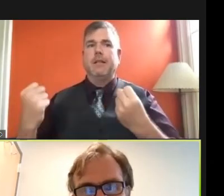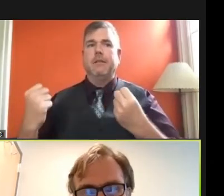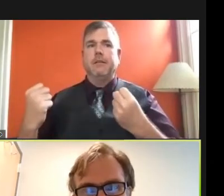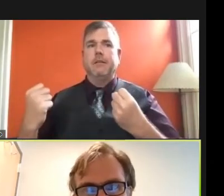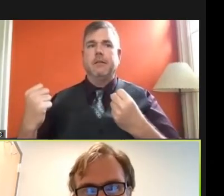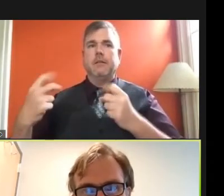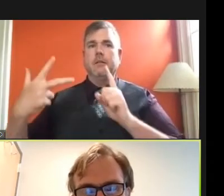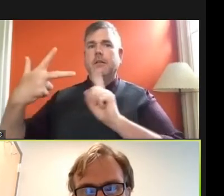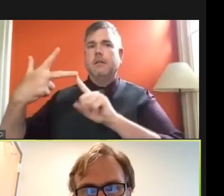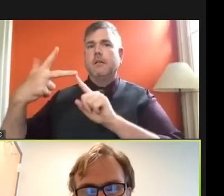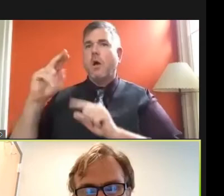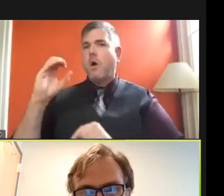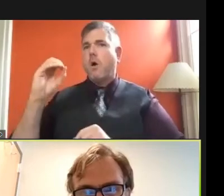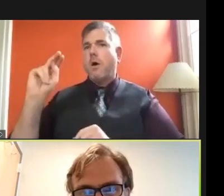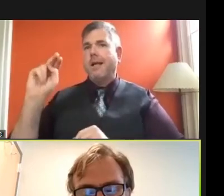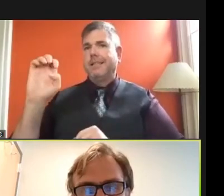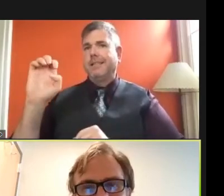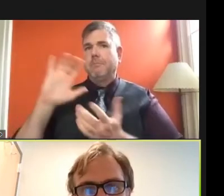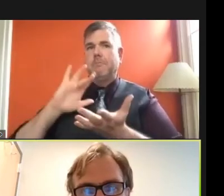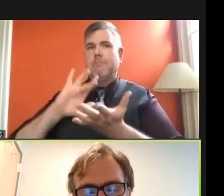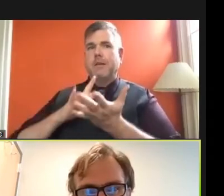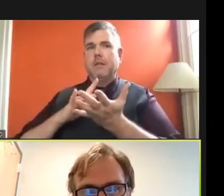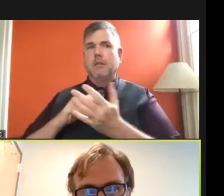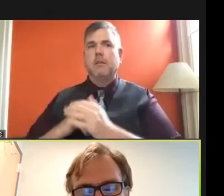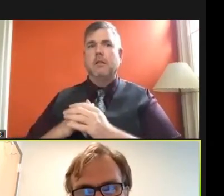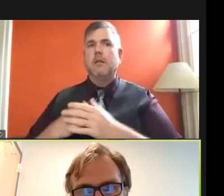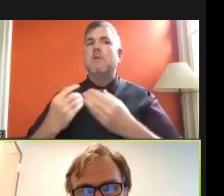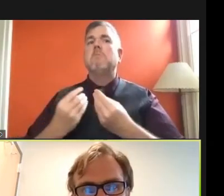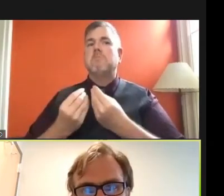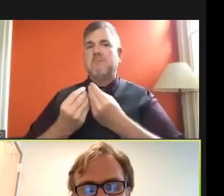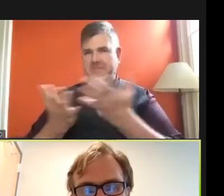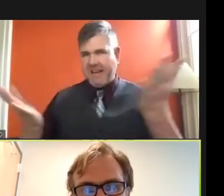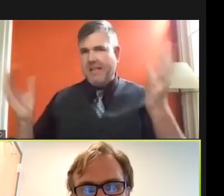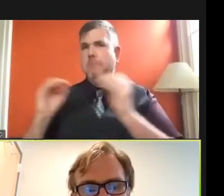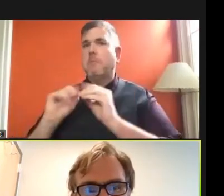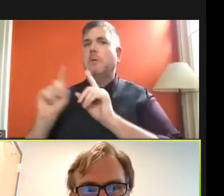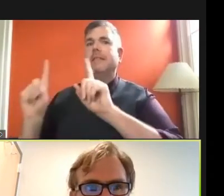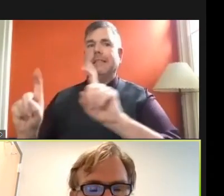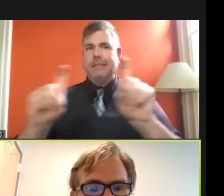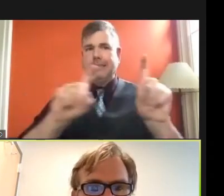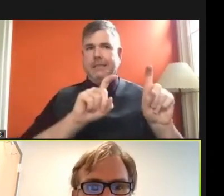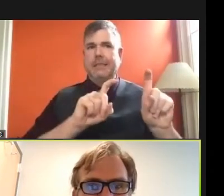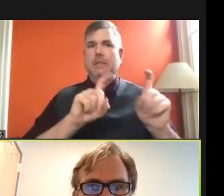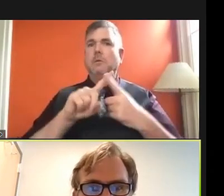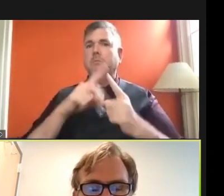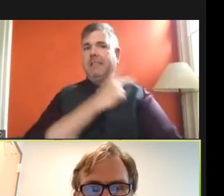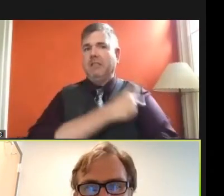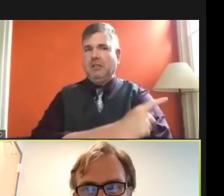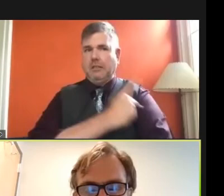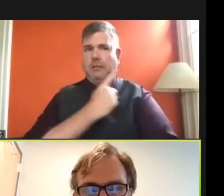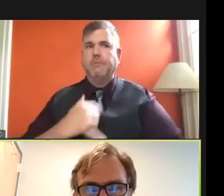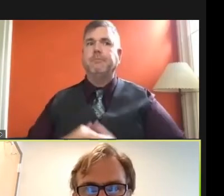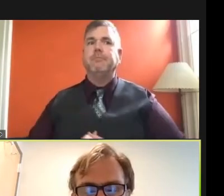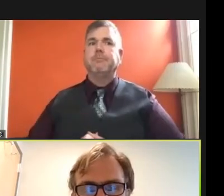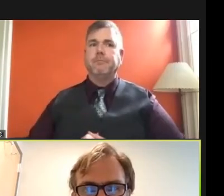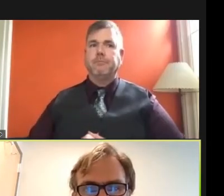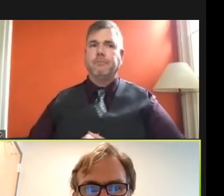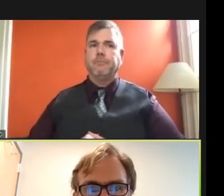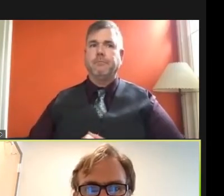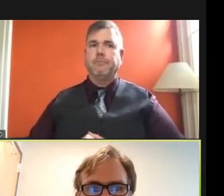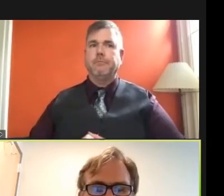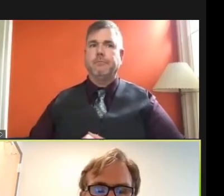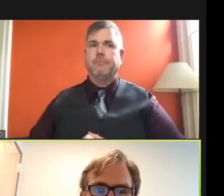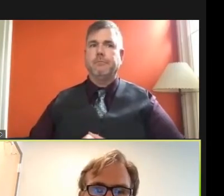their patients. And so it's going to be, I think, a complementary relationship between healthcare and public health that will address this testing scarcity moving